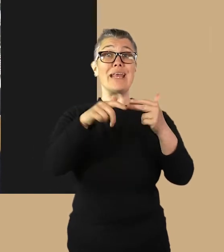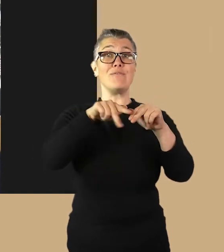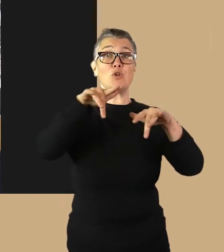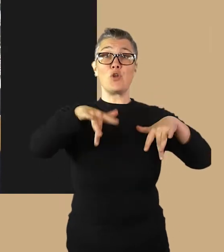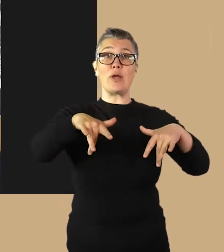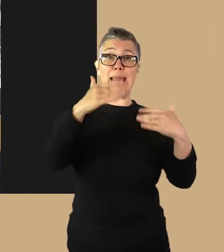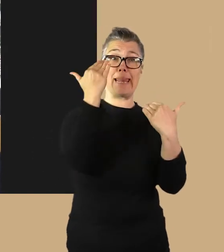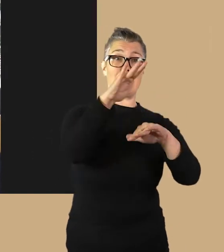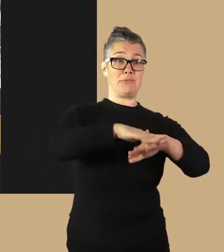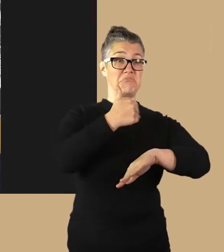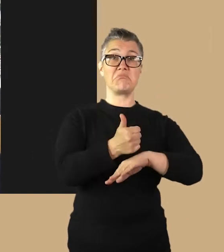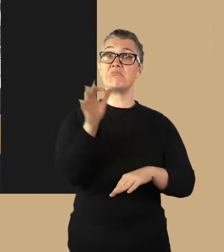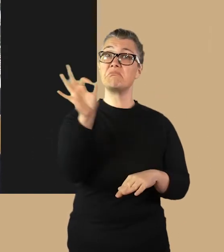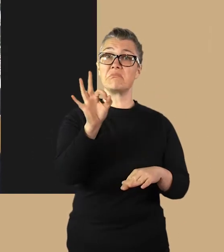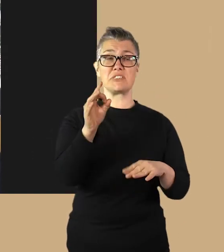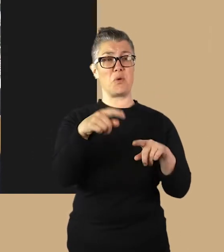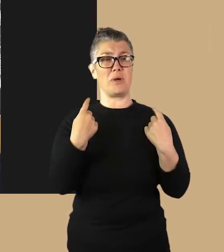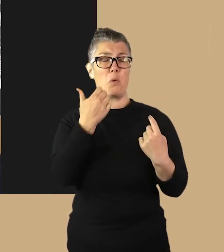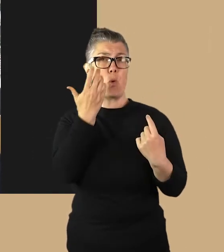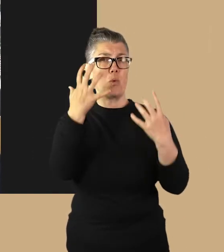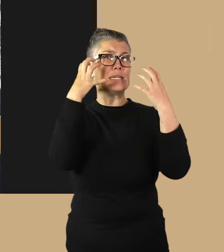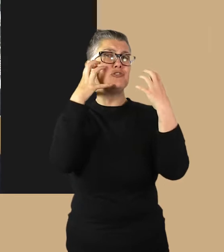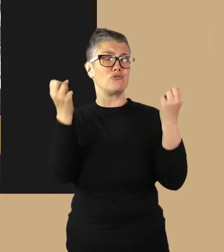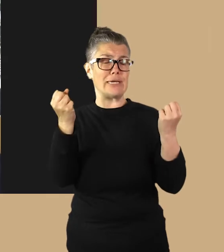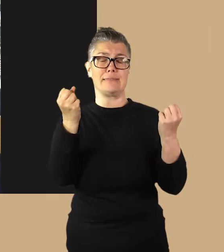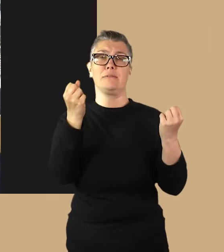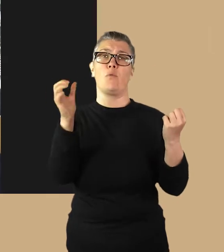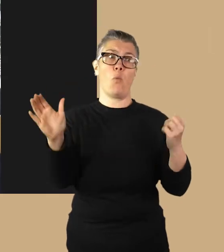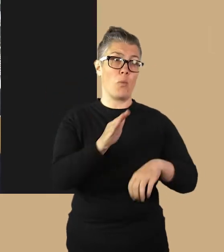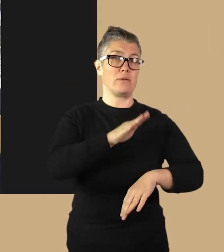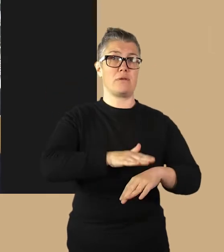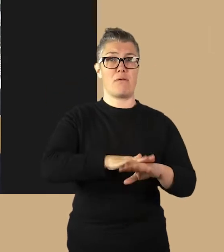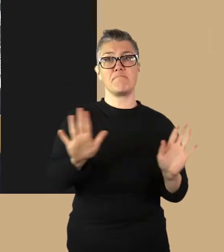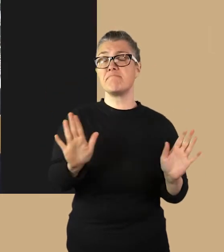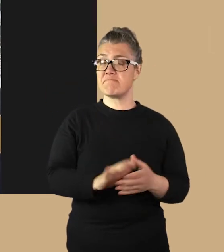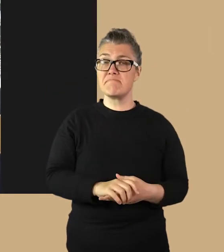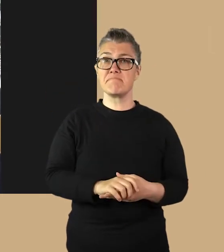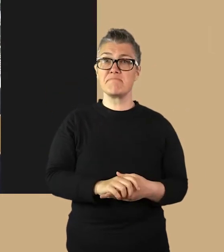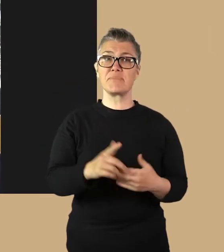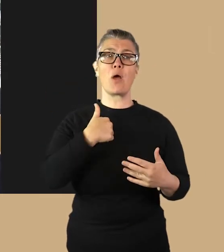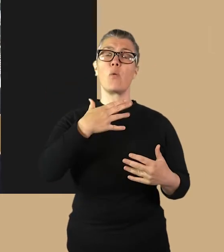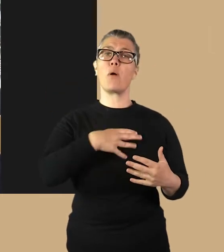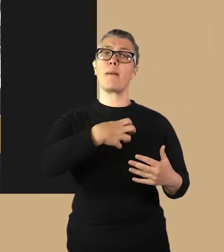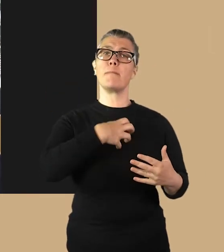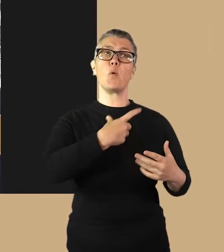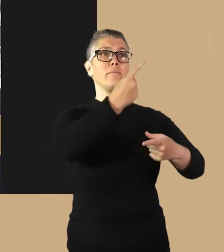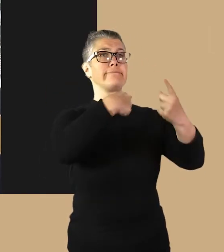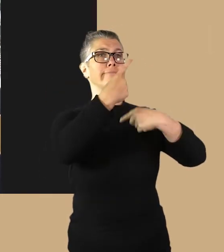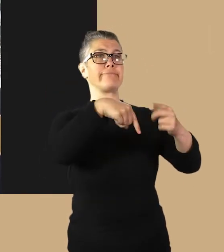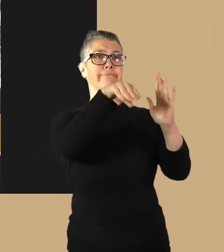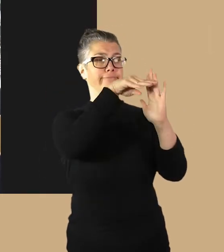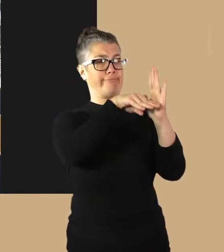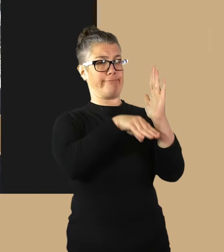limit. So, we're just enormously stressed all the time. So I would like more